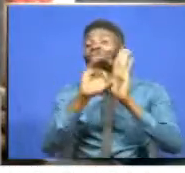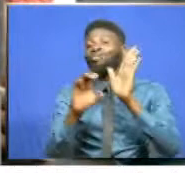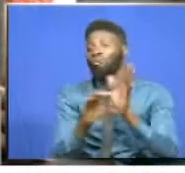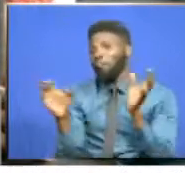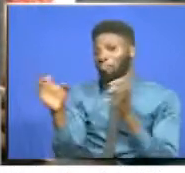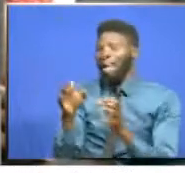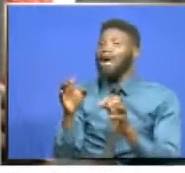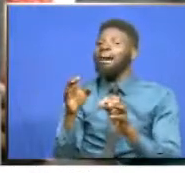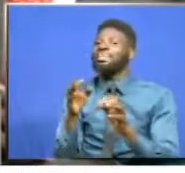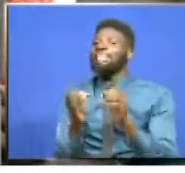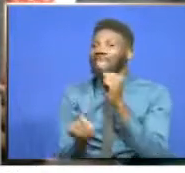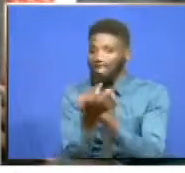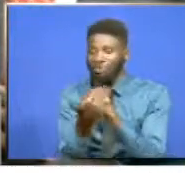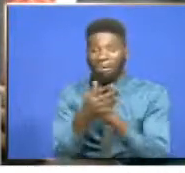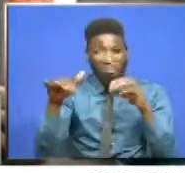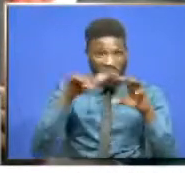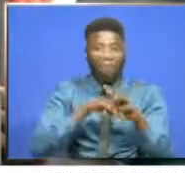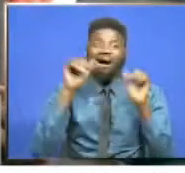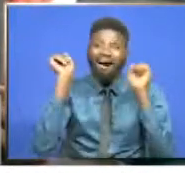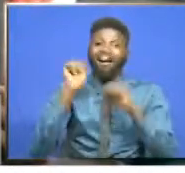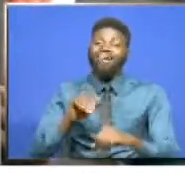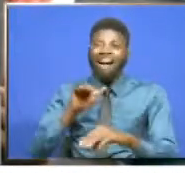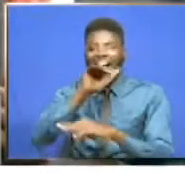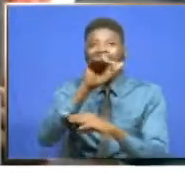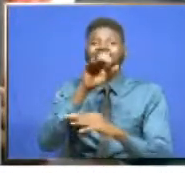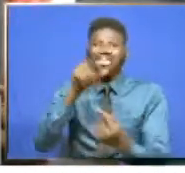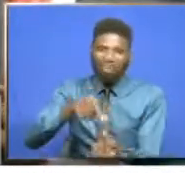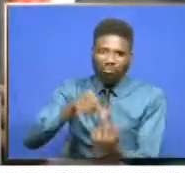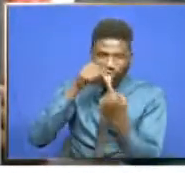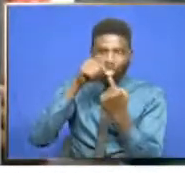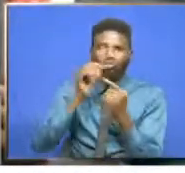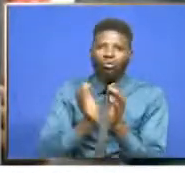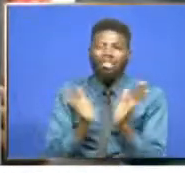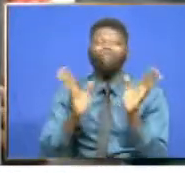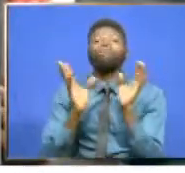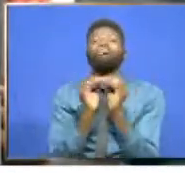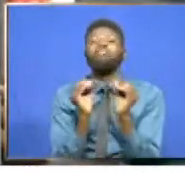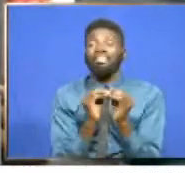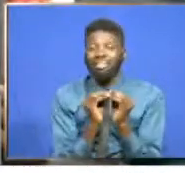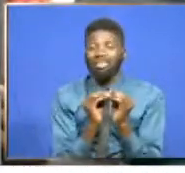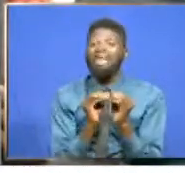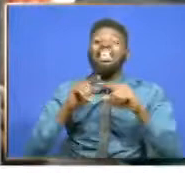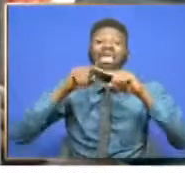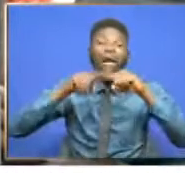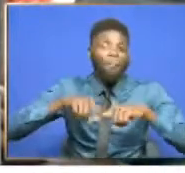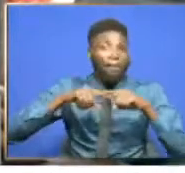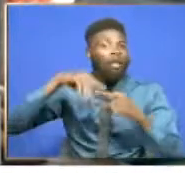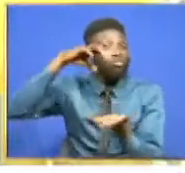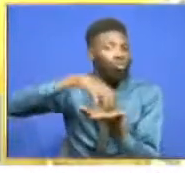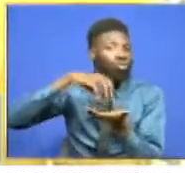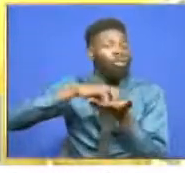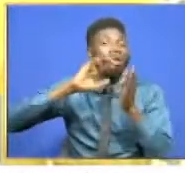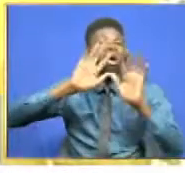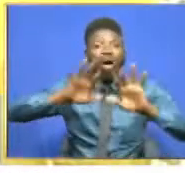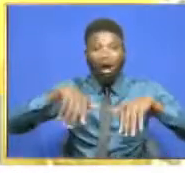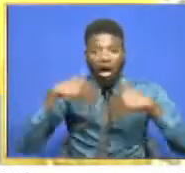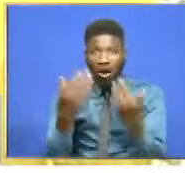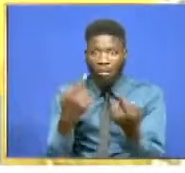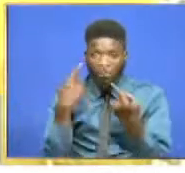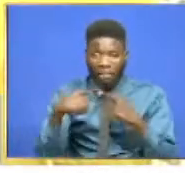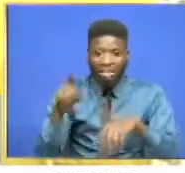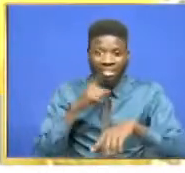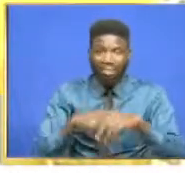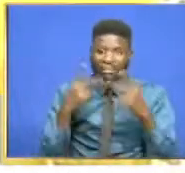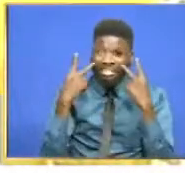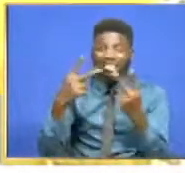can actually call for a special general meeting based on the circumstances, based on. But if you look at what has been happening in